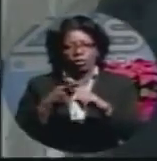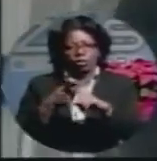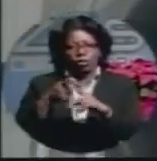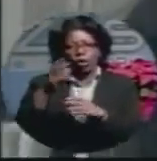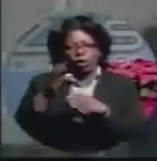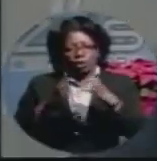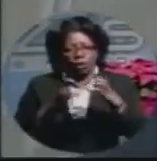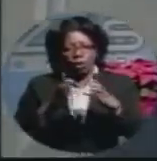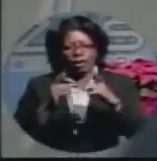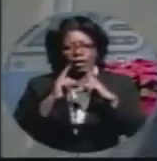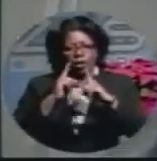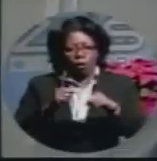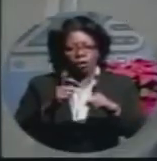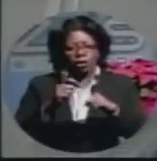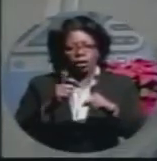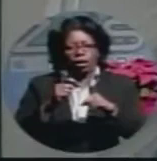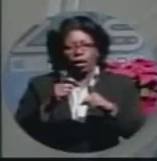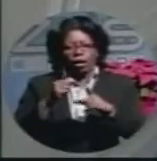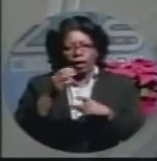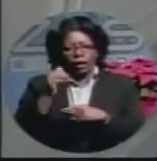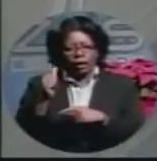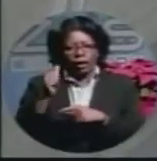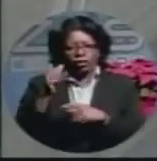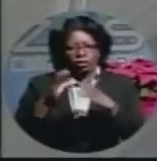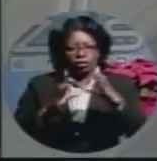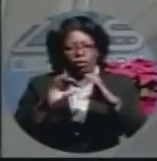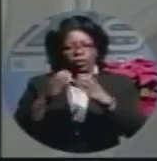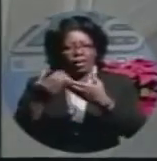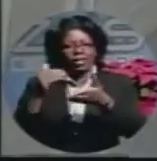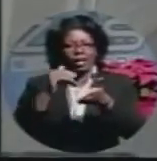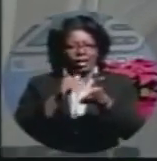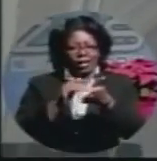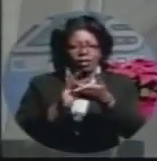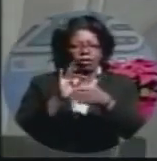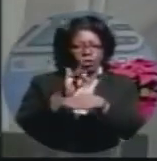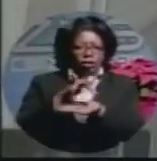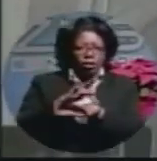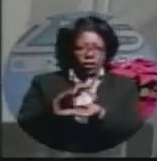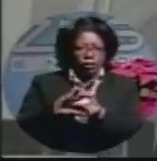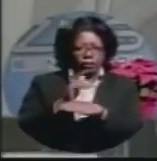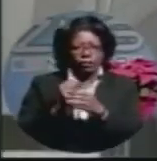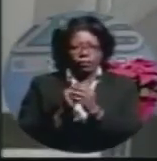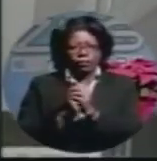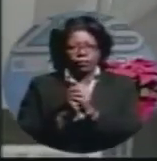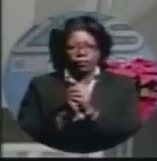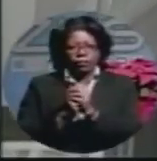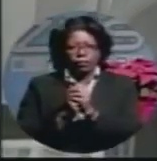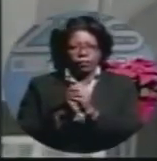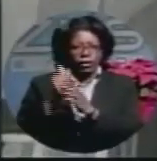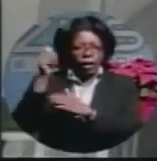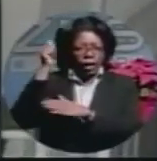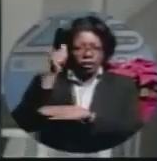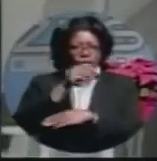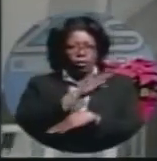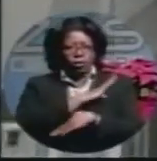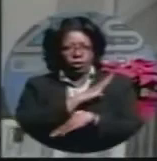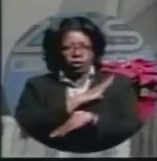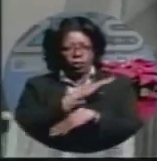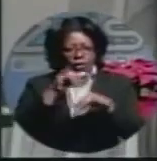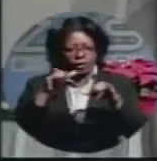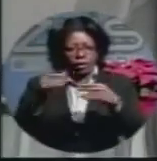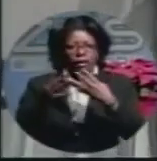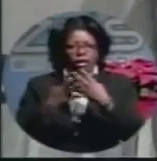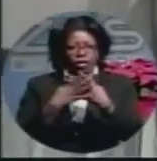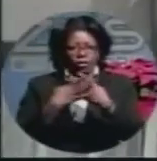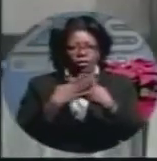conviction, and ordered a retrial here in Nassau at the earliest possible time. Meantime, Andre Brabal will remain behind